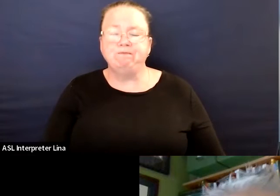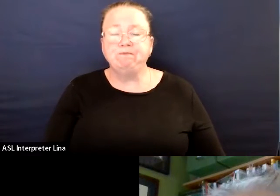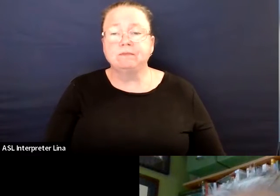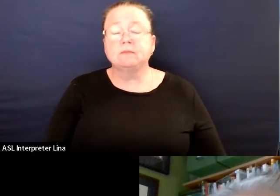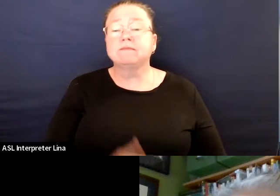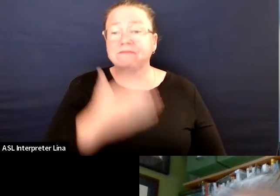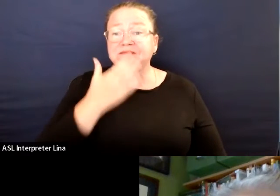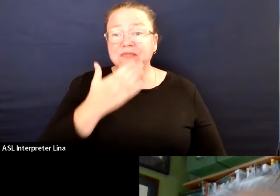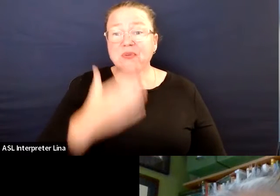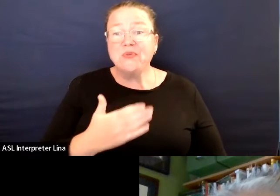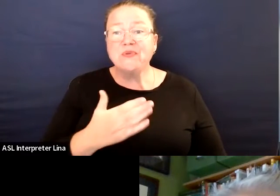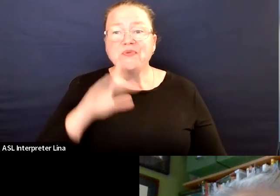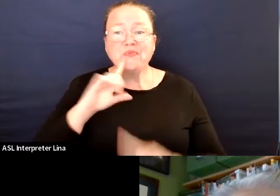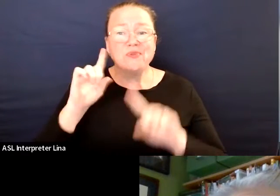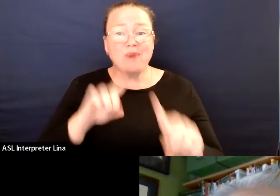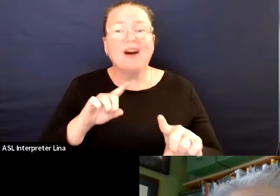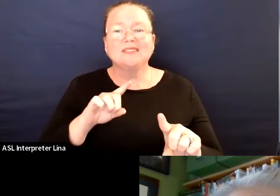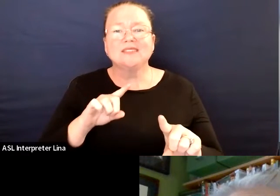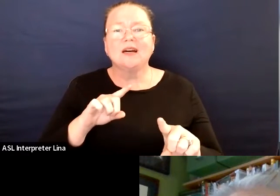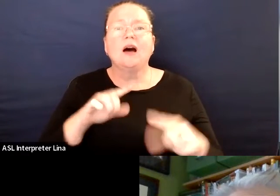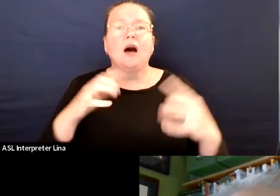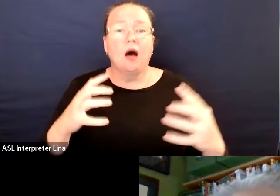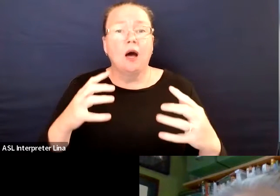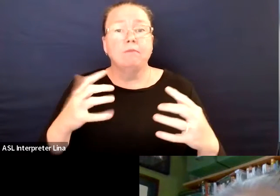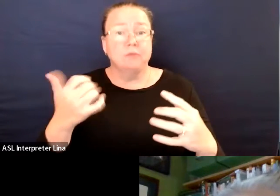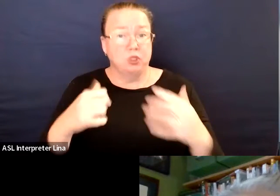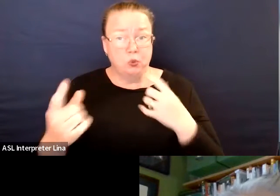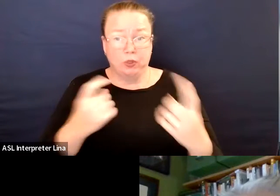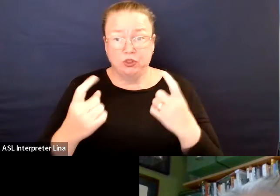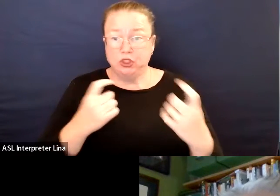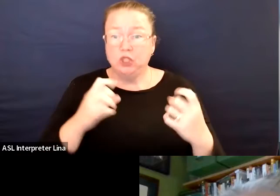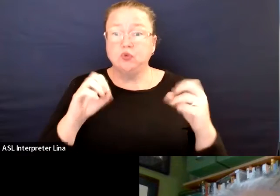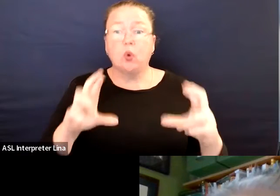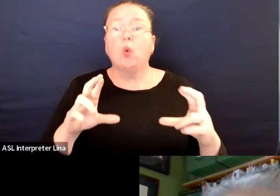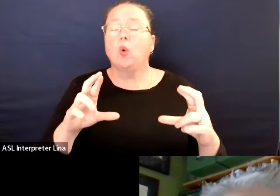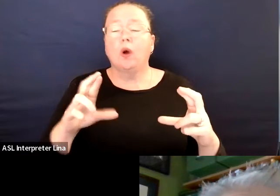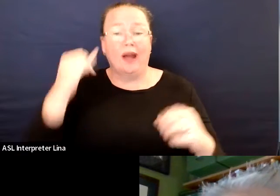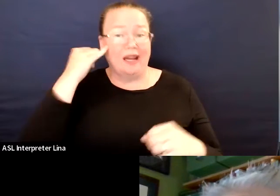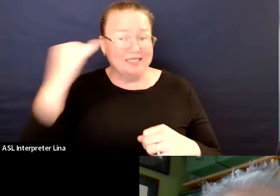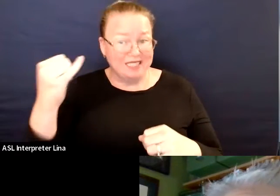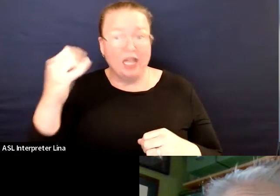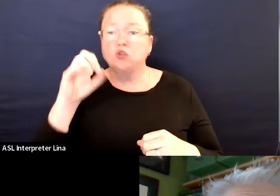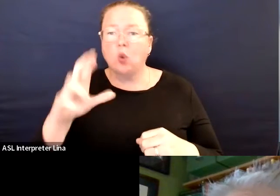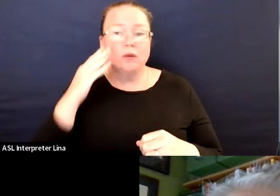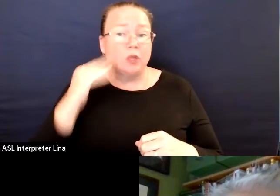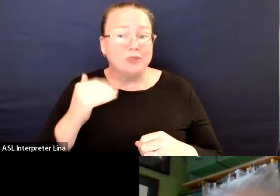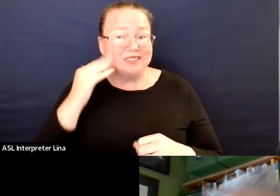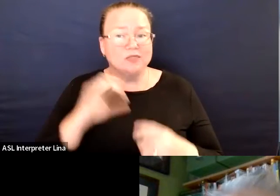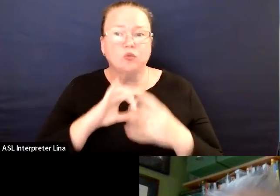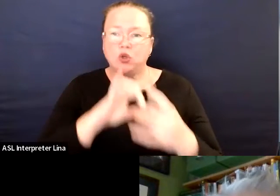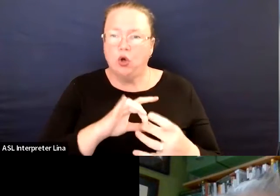So thank you for responding to us with any questions or ideas or experiences